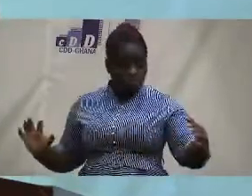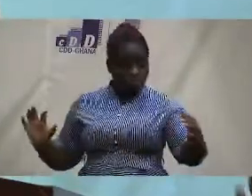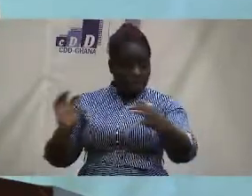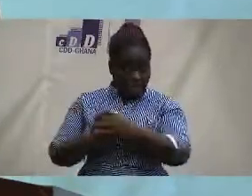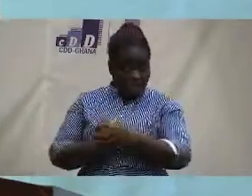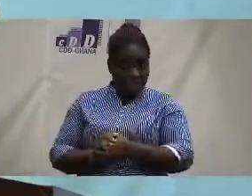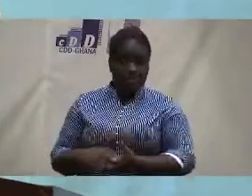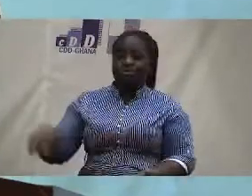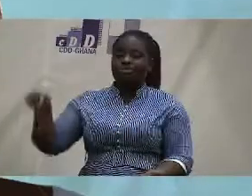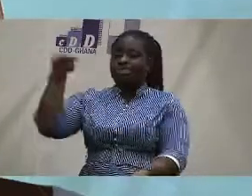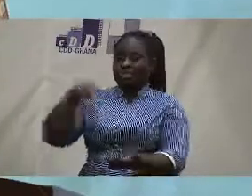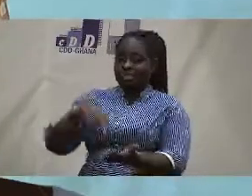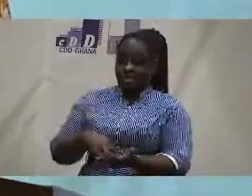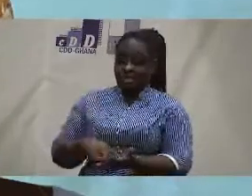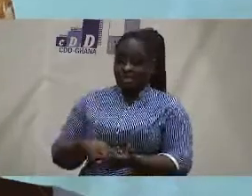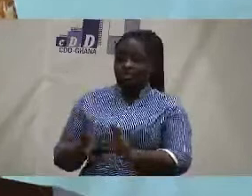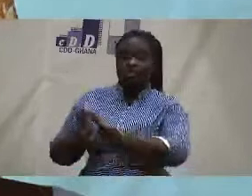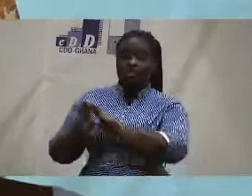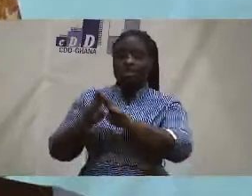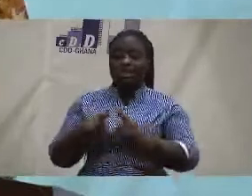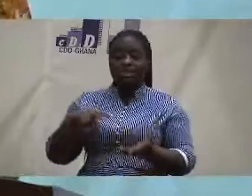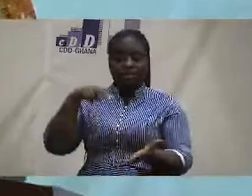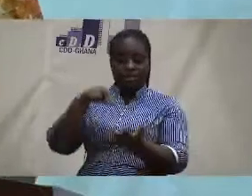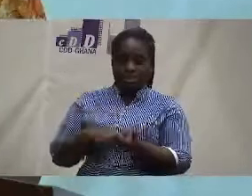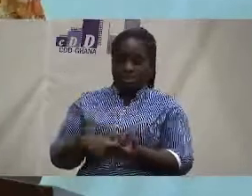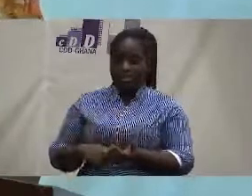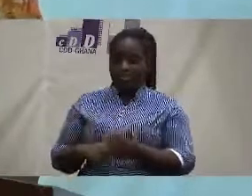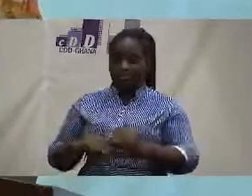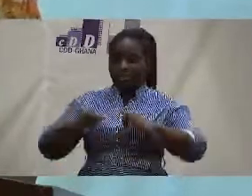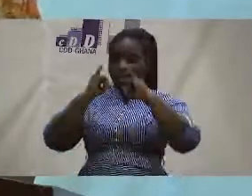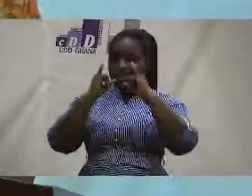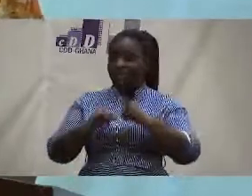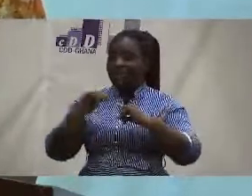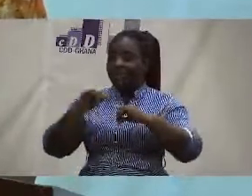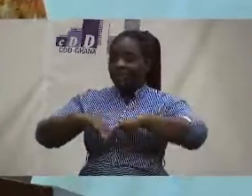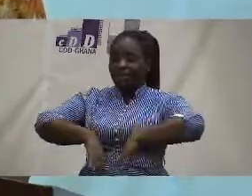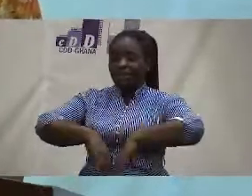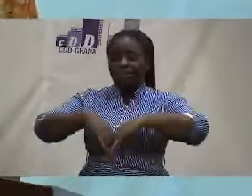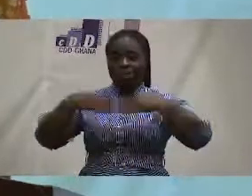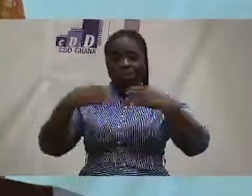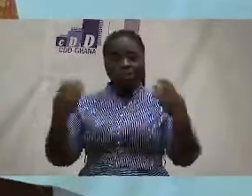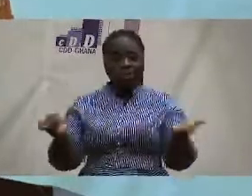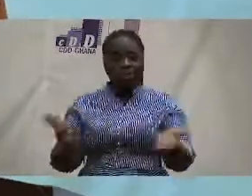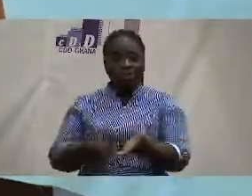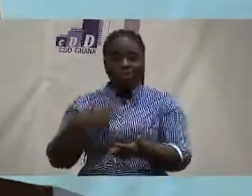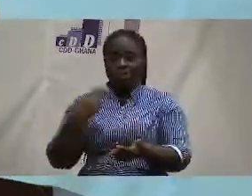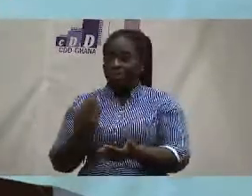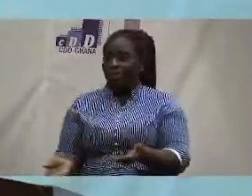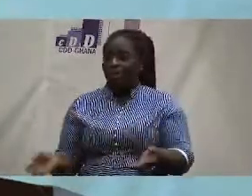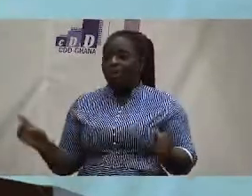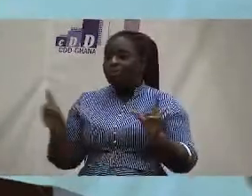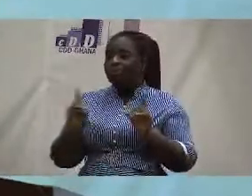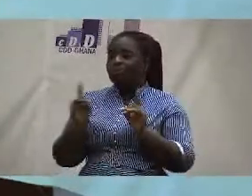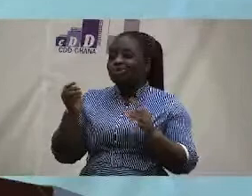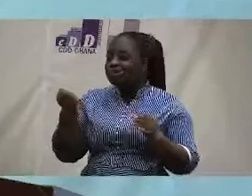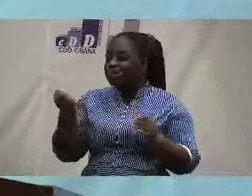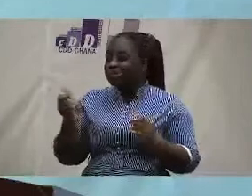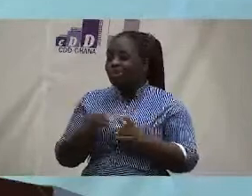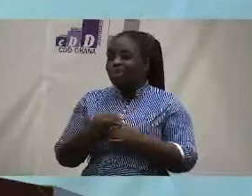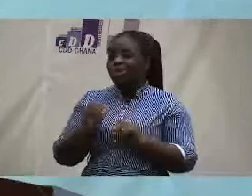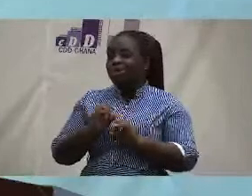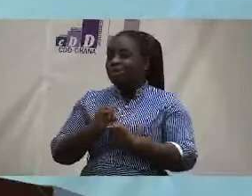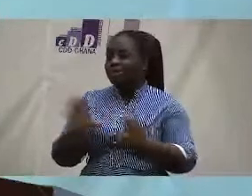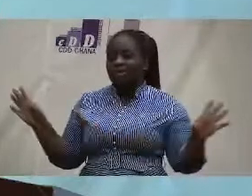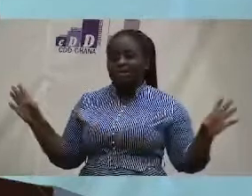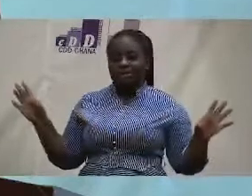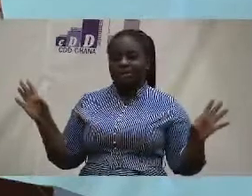stand, united we stand, individual we can actually do little or nothing. And